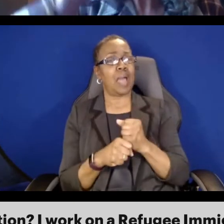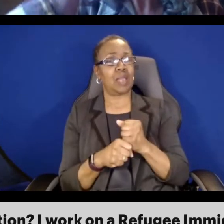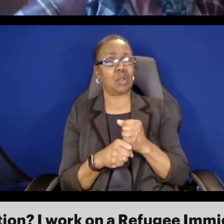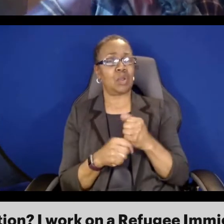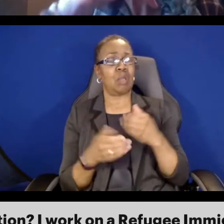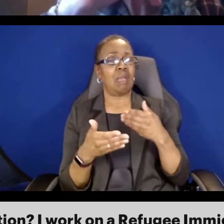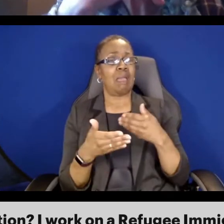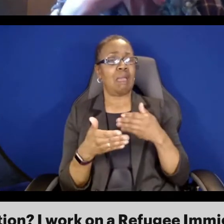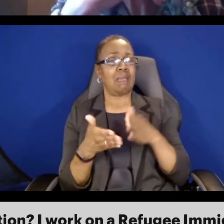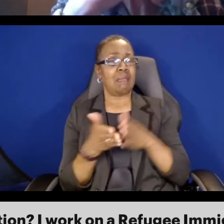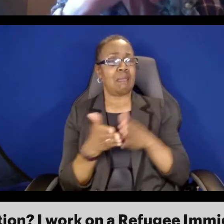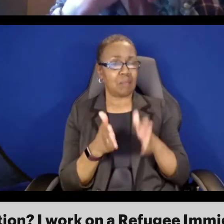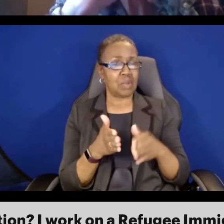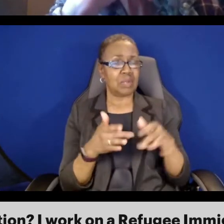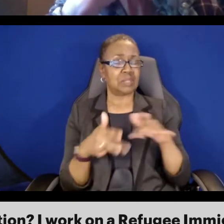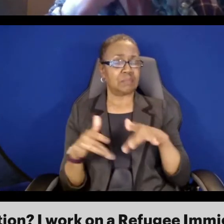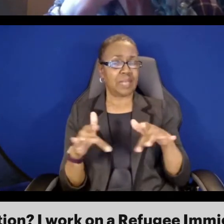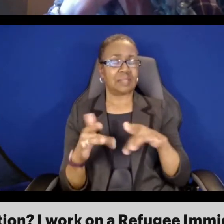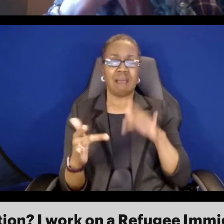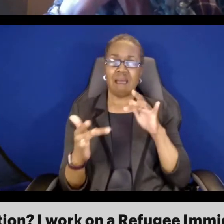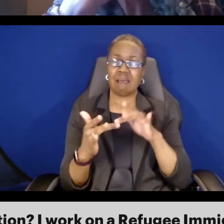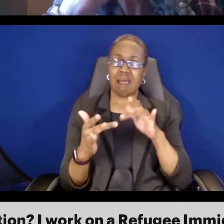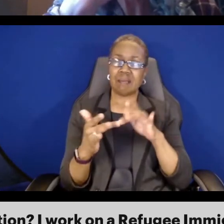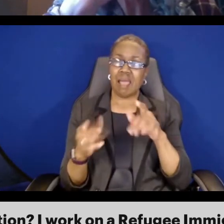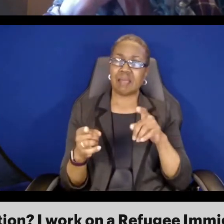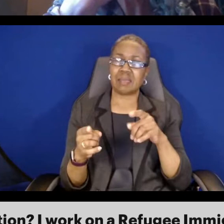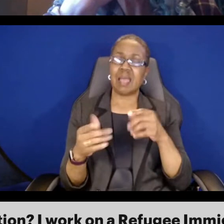them and learning about the incredible work they do